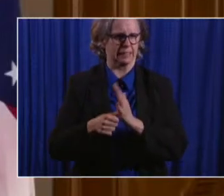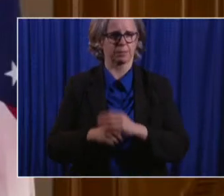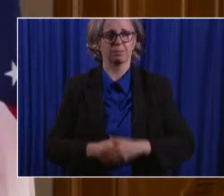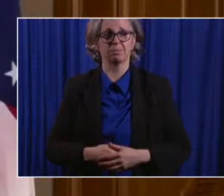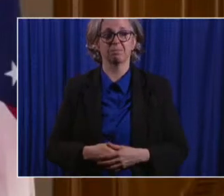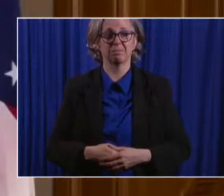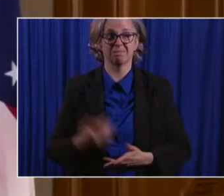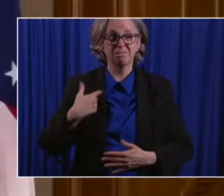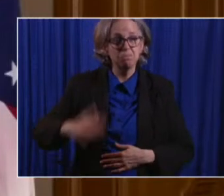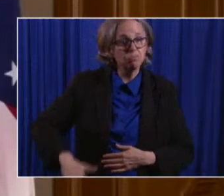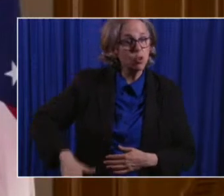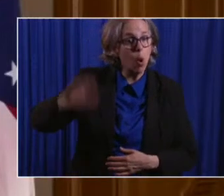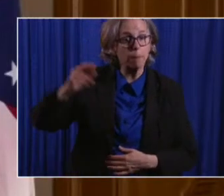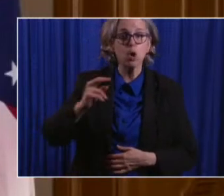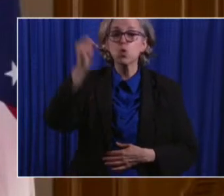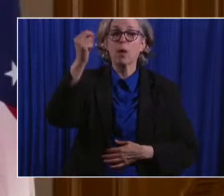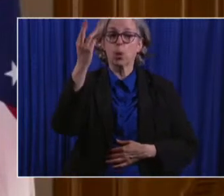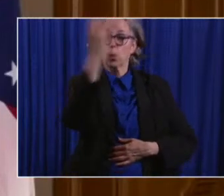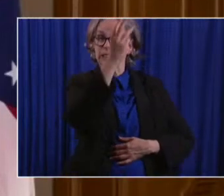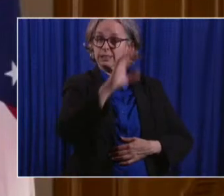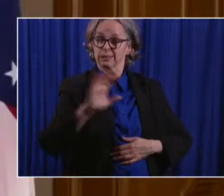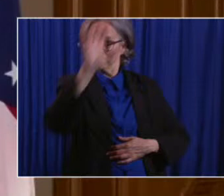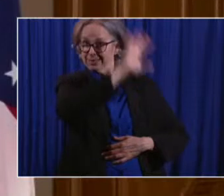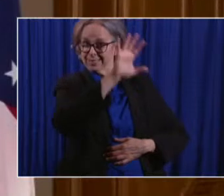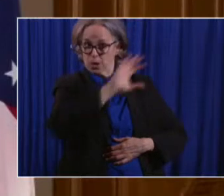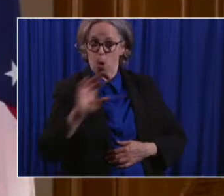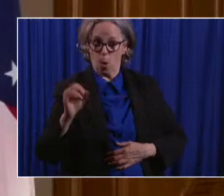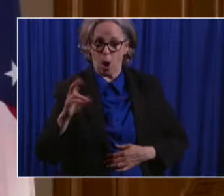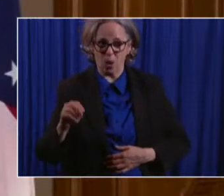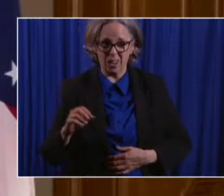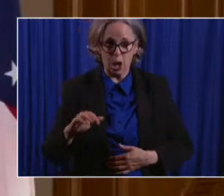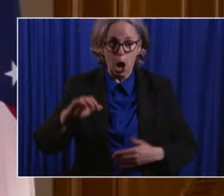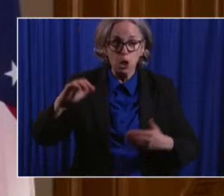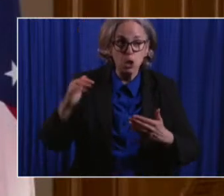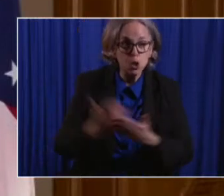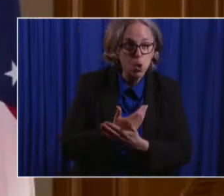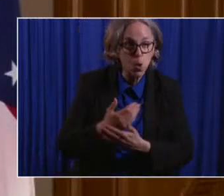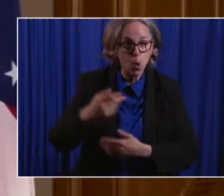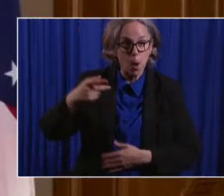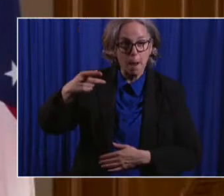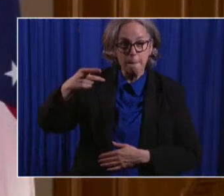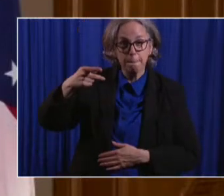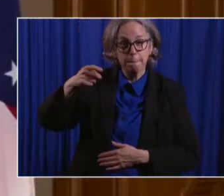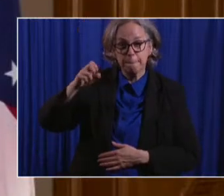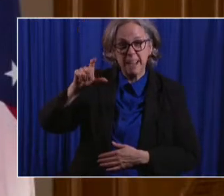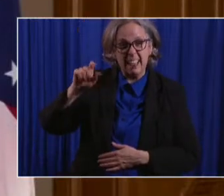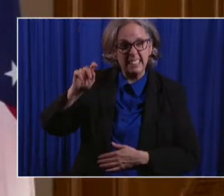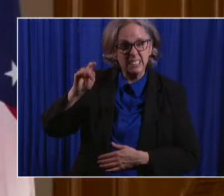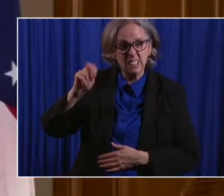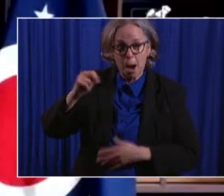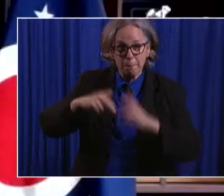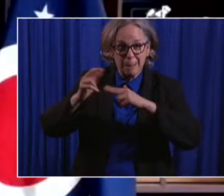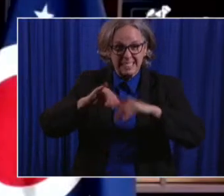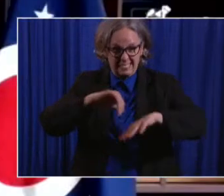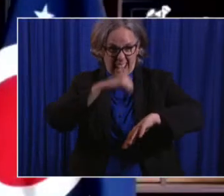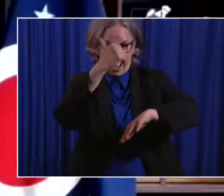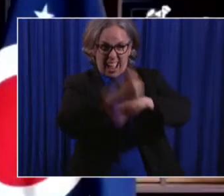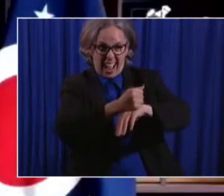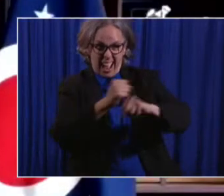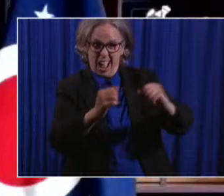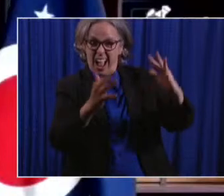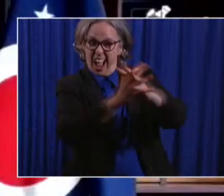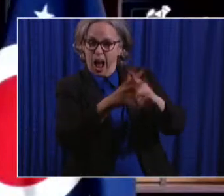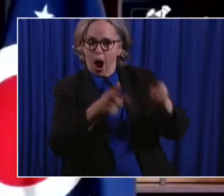Ohio, I am really excited about the announcement that Peloton is going to make a $400 million investment,